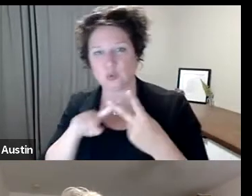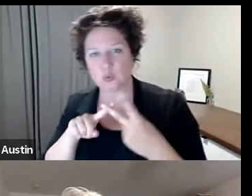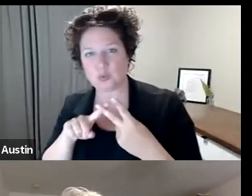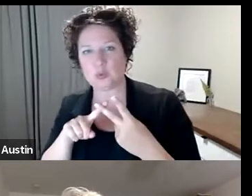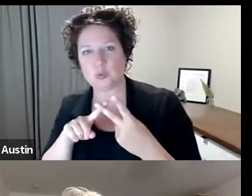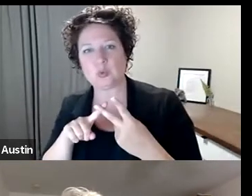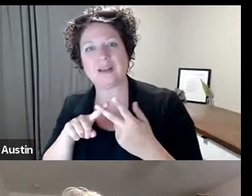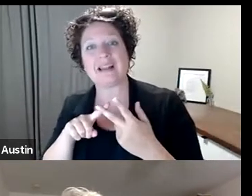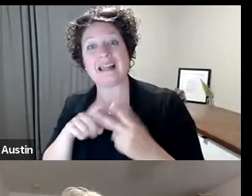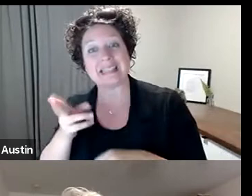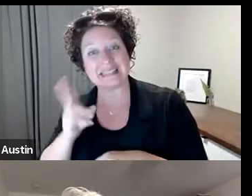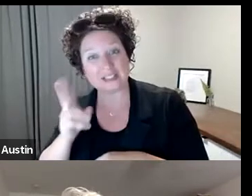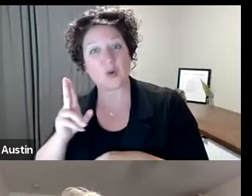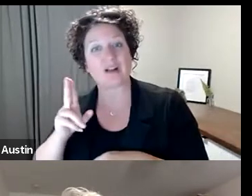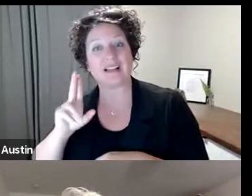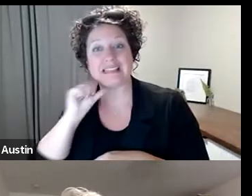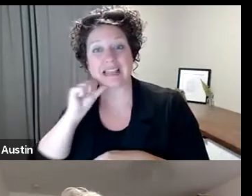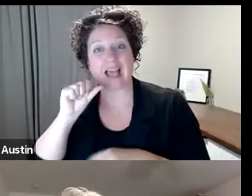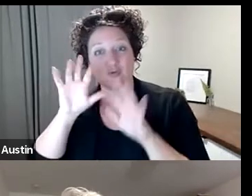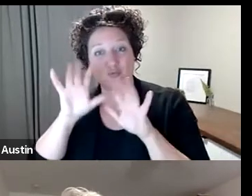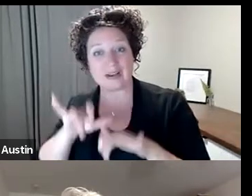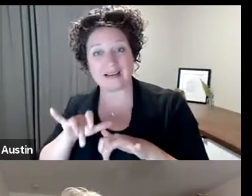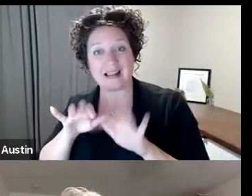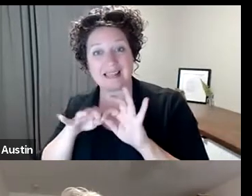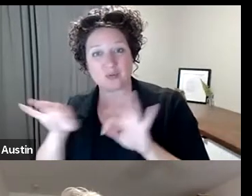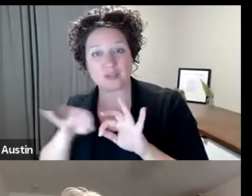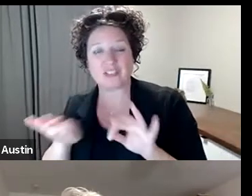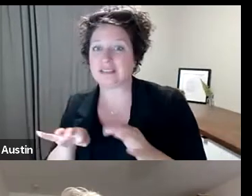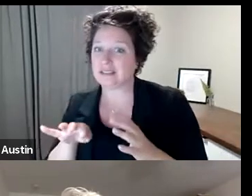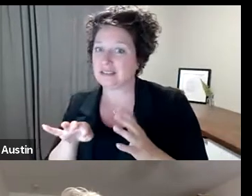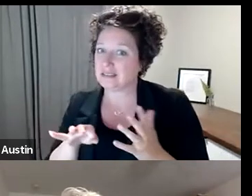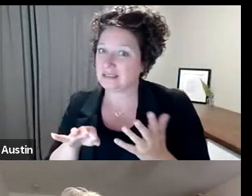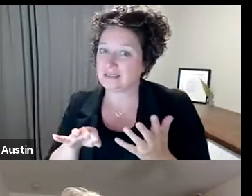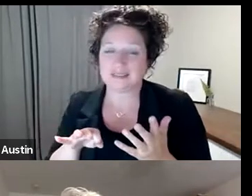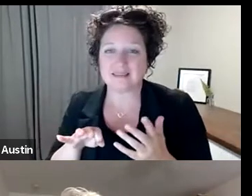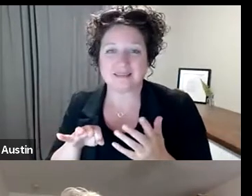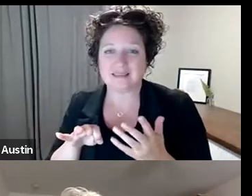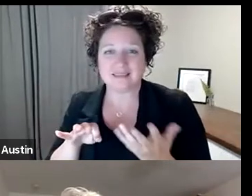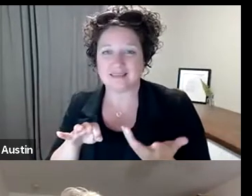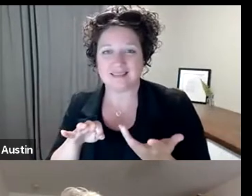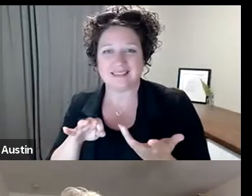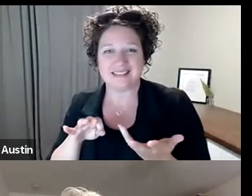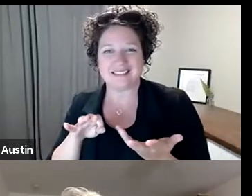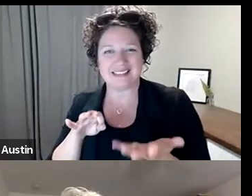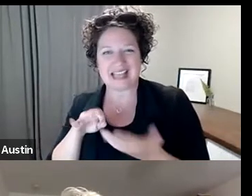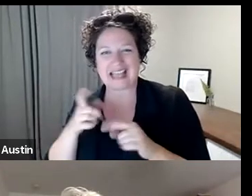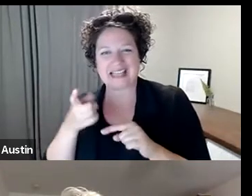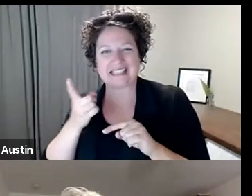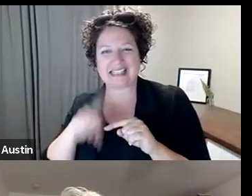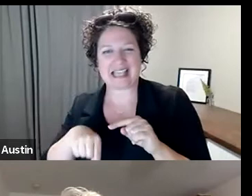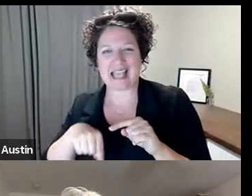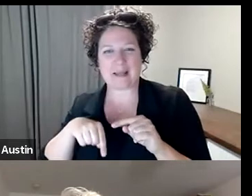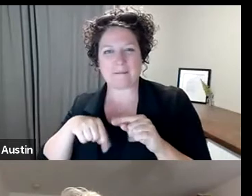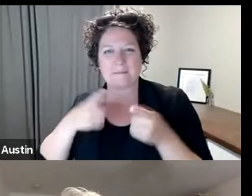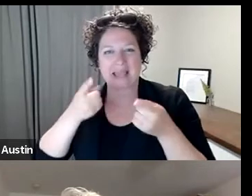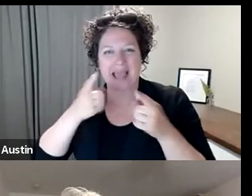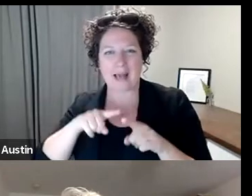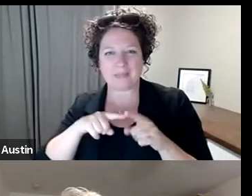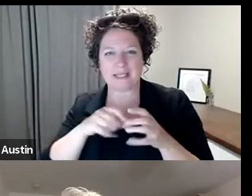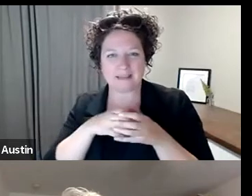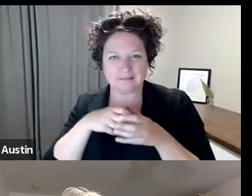these historically unwritten and endangered languages, to emphasize again, should not be happening within an extractive